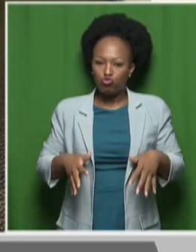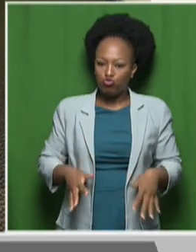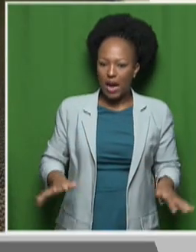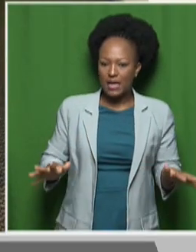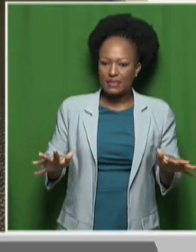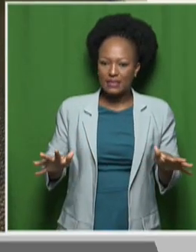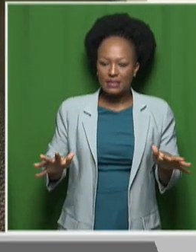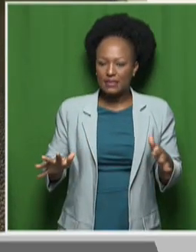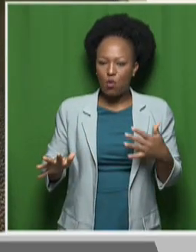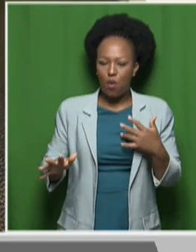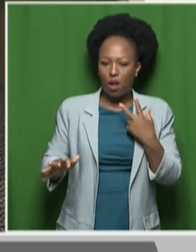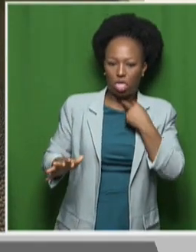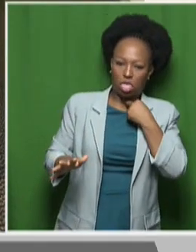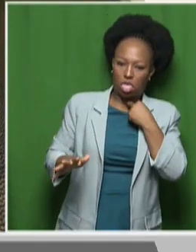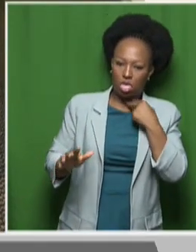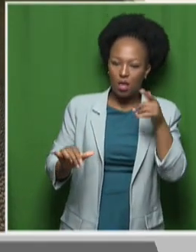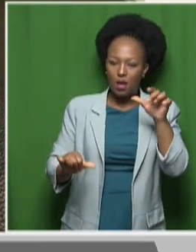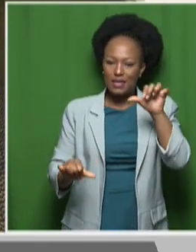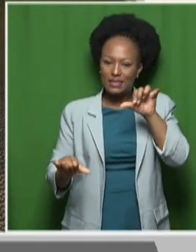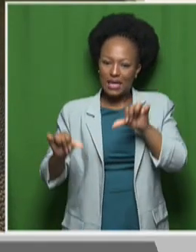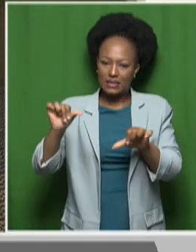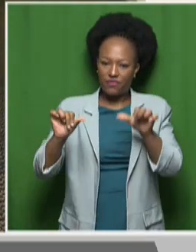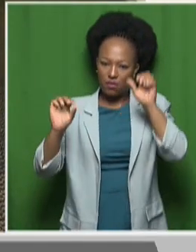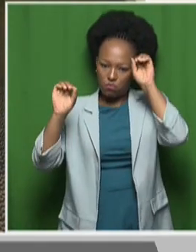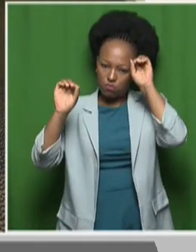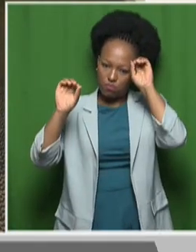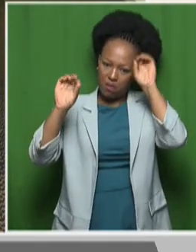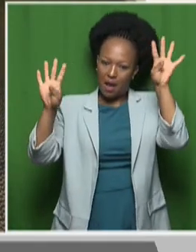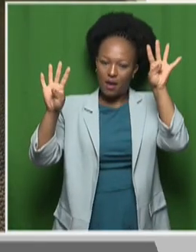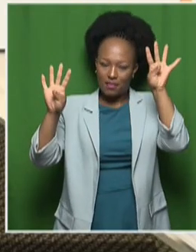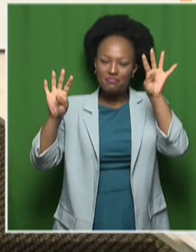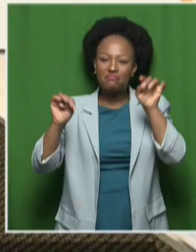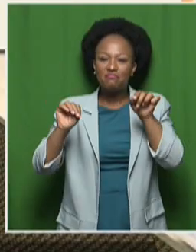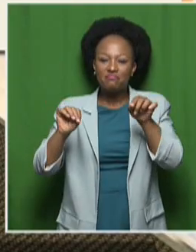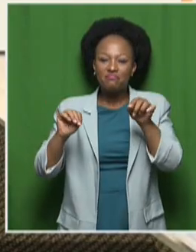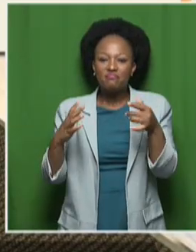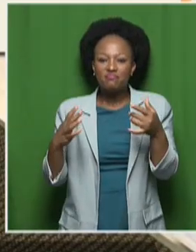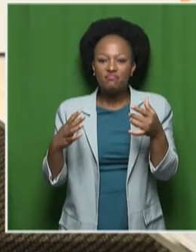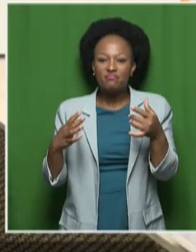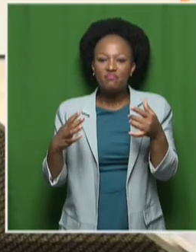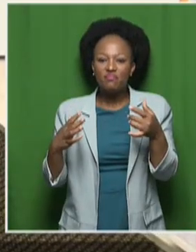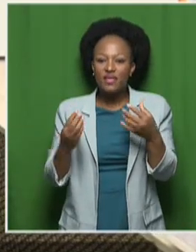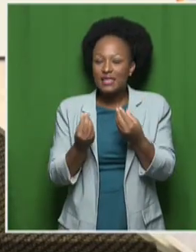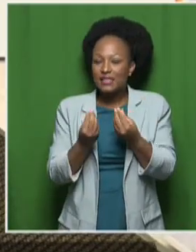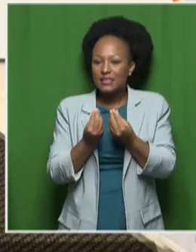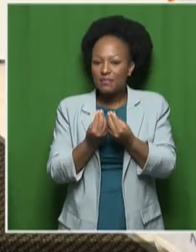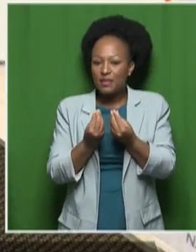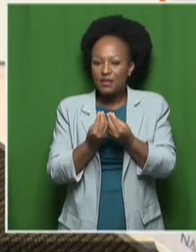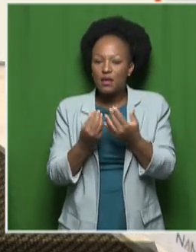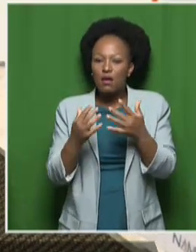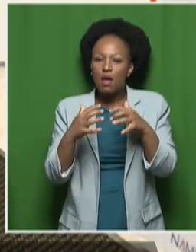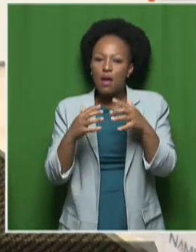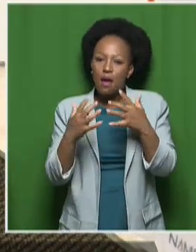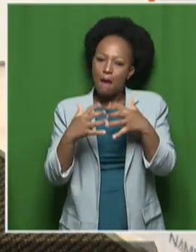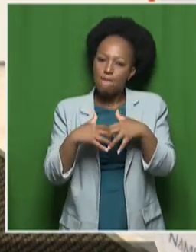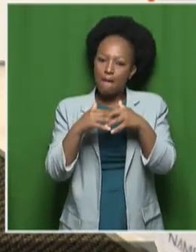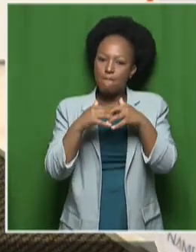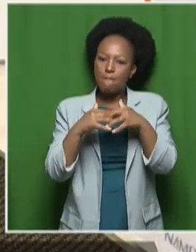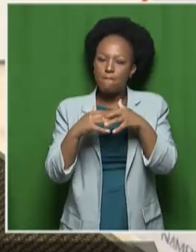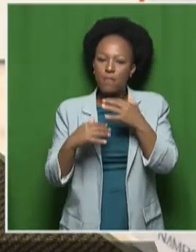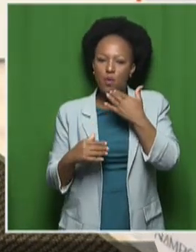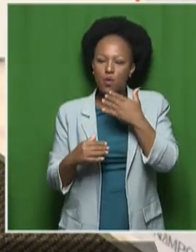way of progress, scientific innovation here. So this is, of course, something that was invented by